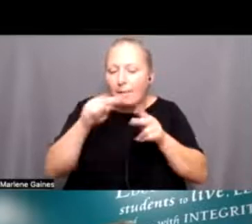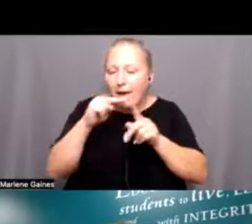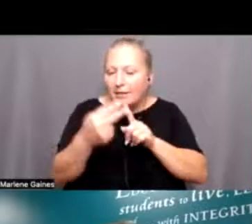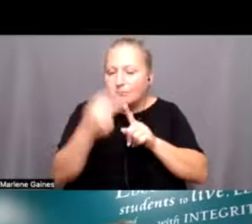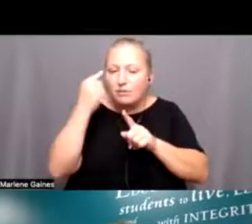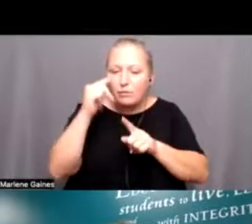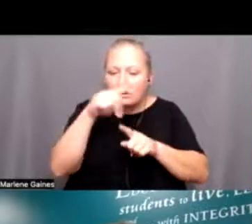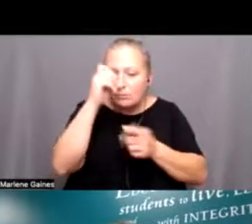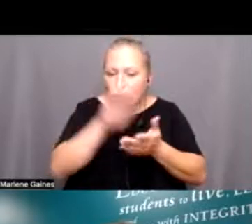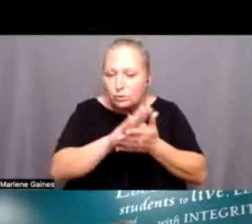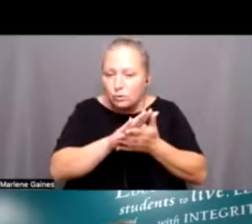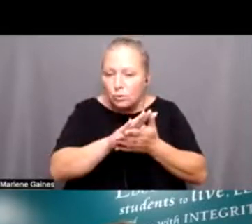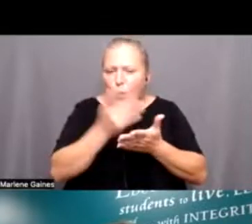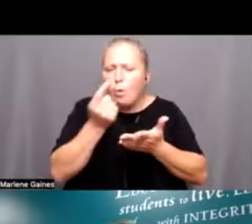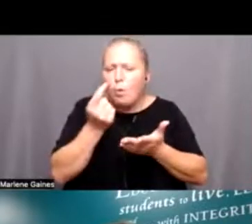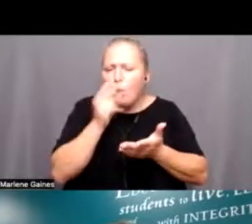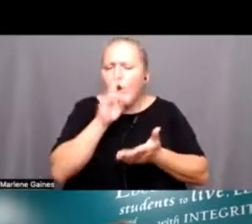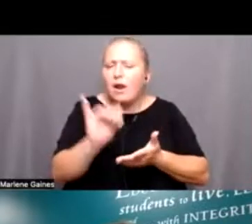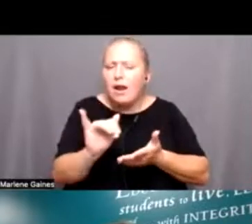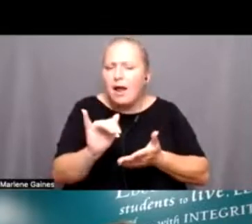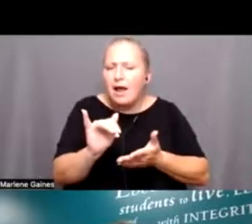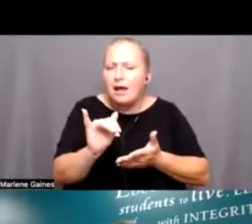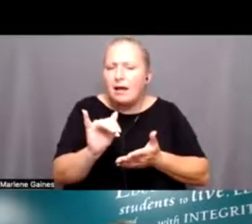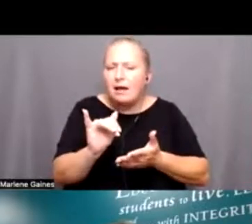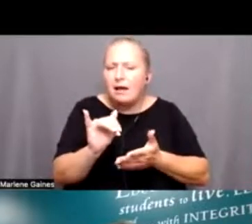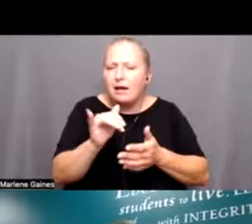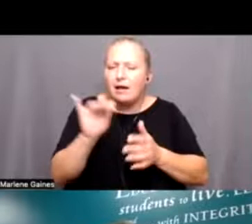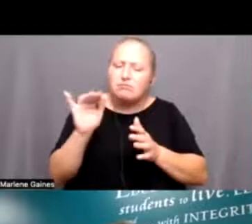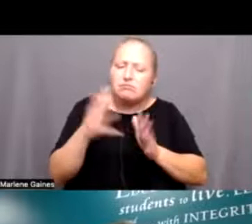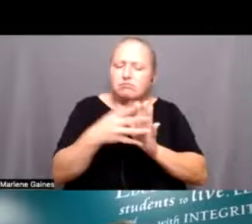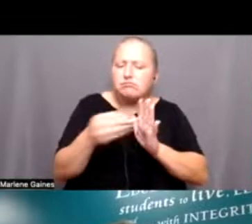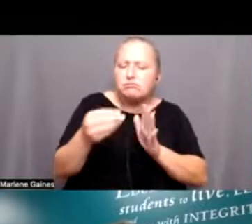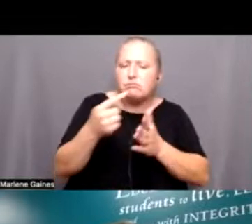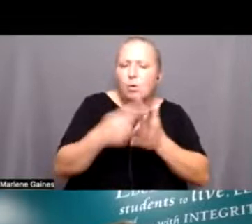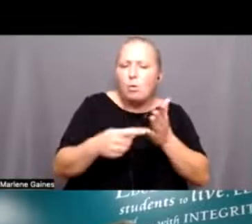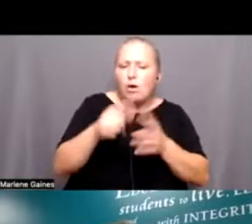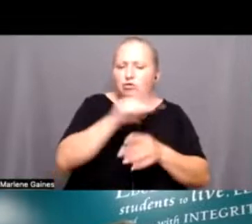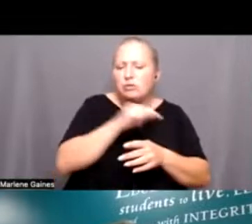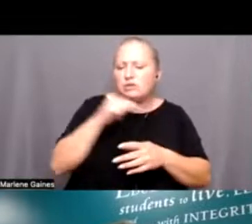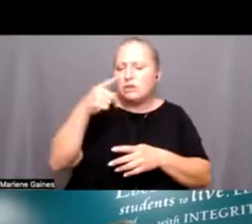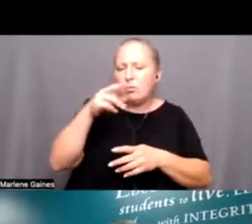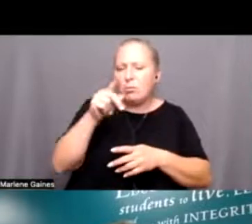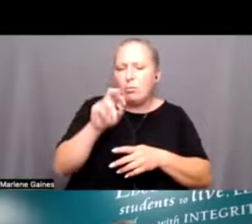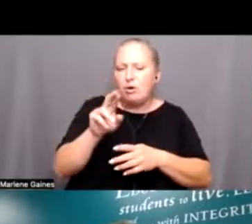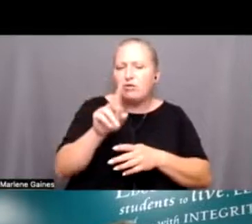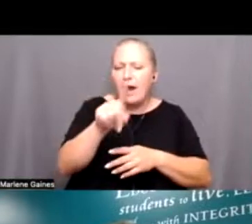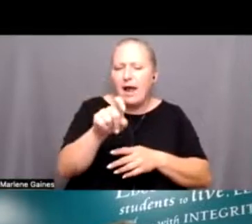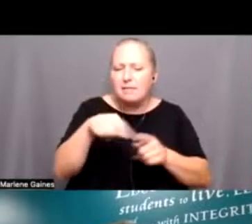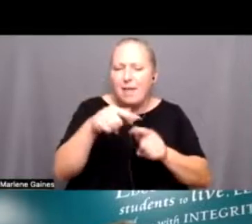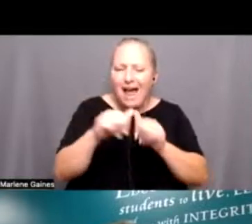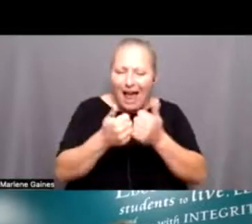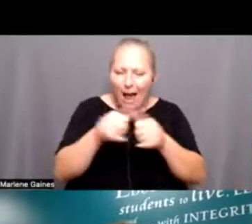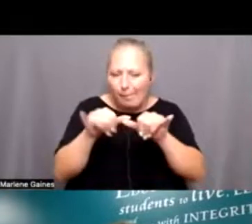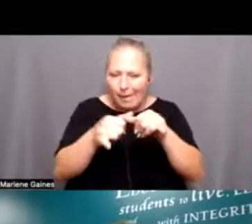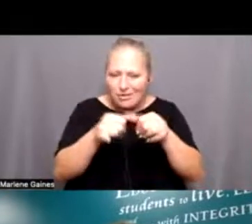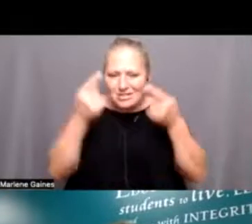school, what does that look like? And it kind of follows with what Trustee Proctor asked about, kind of how do we measure